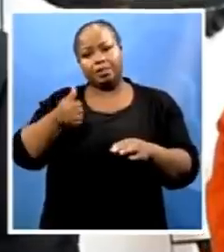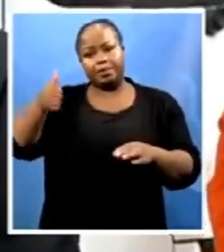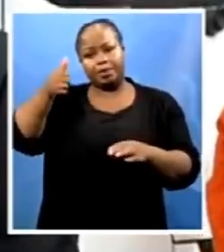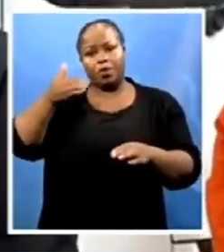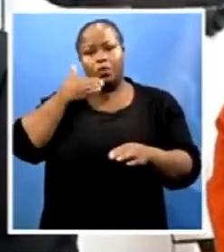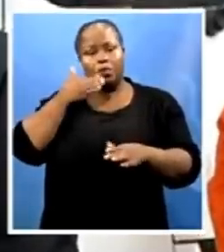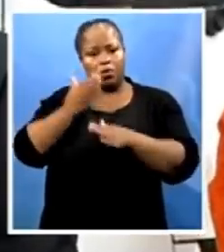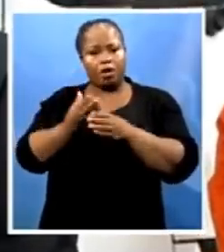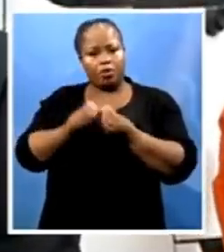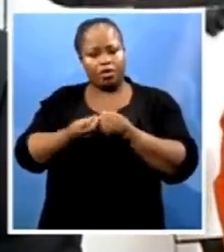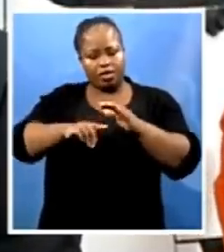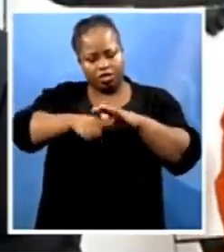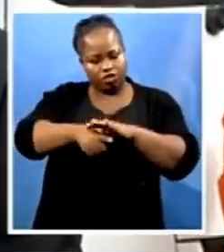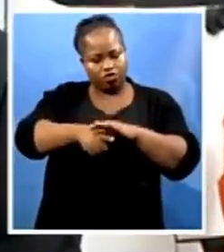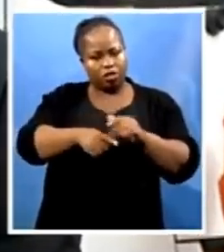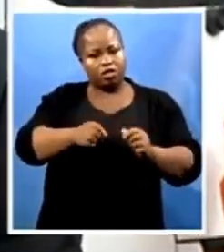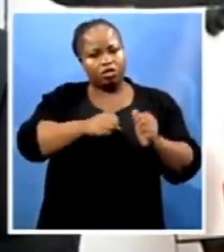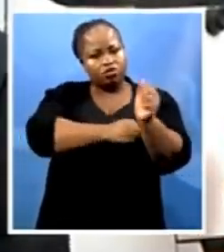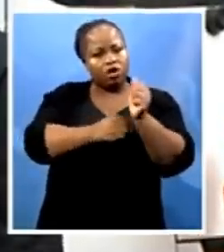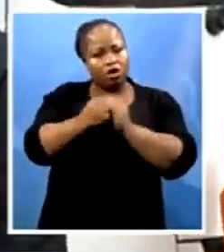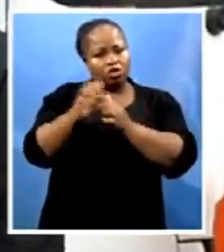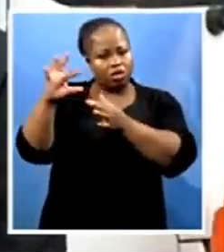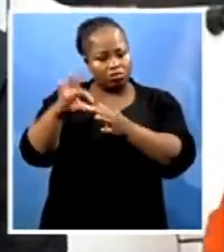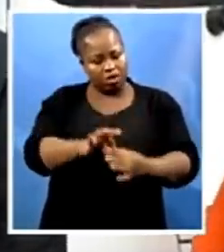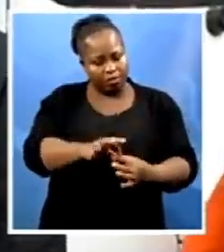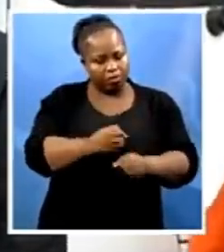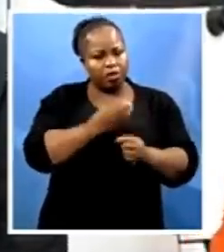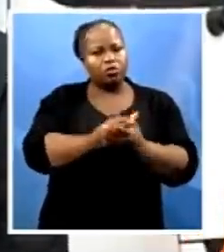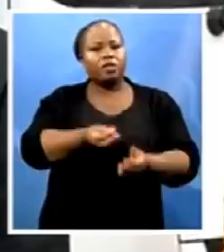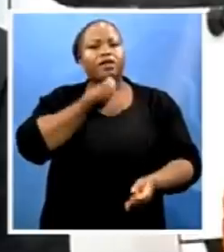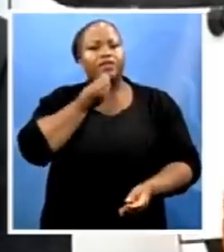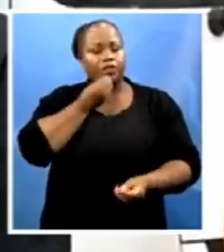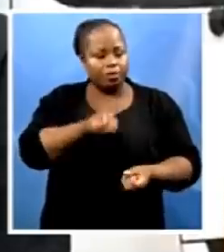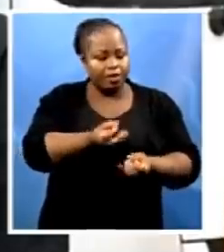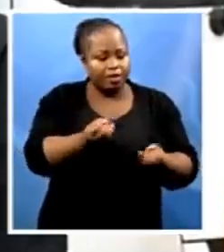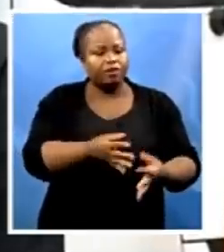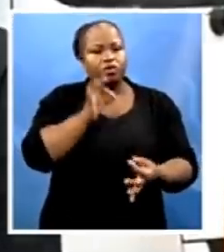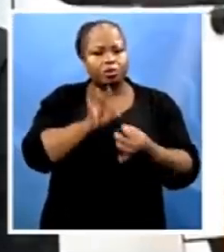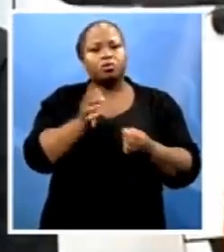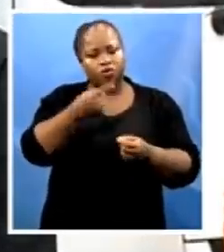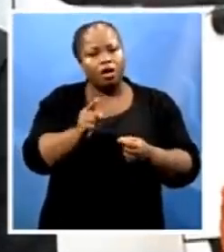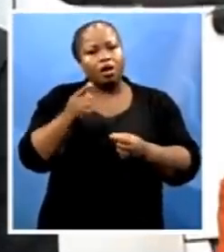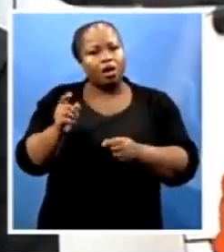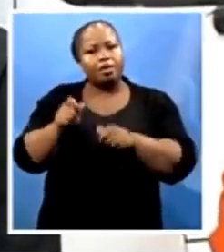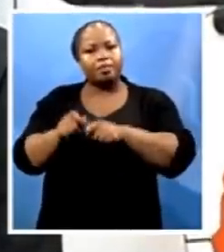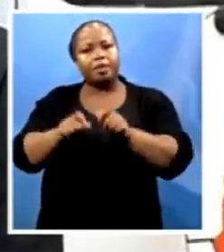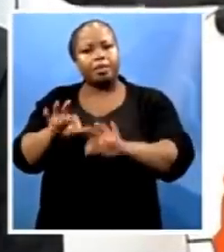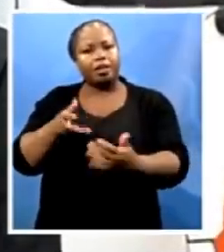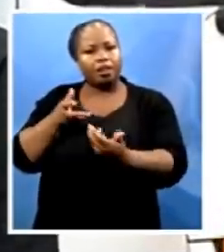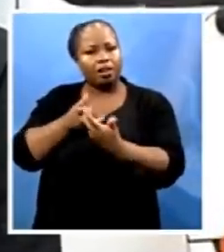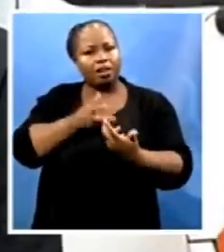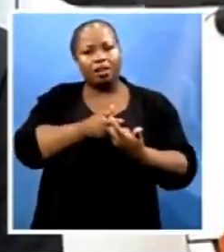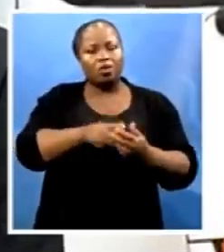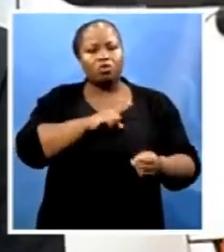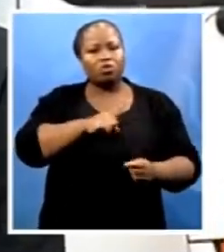going to make sure that food is going to the people who really need the food, so that there is no discrimination against particular